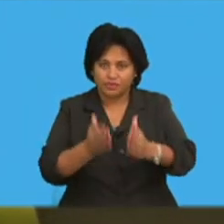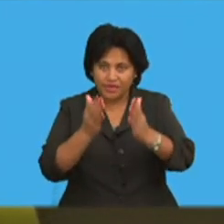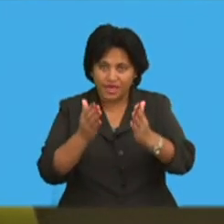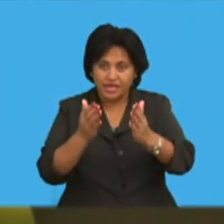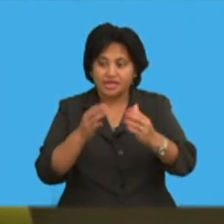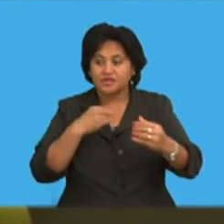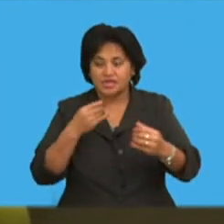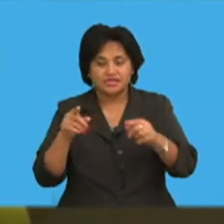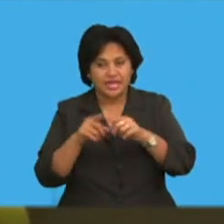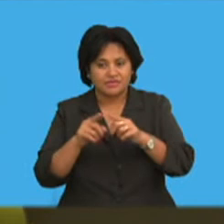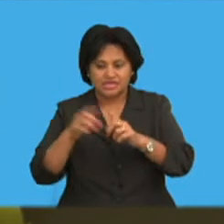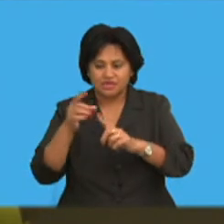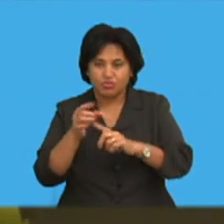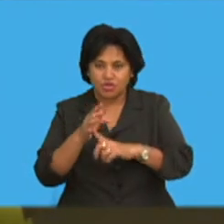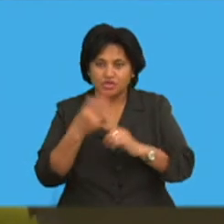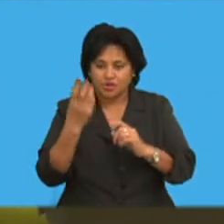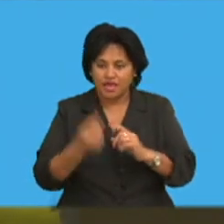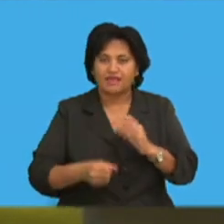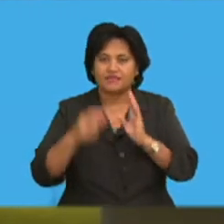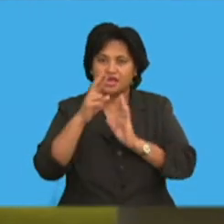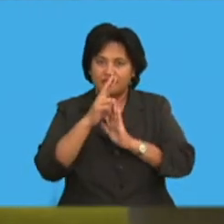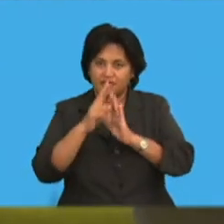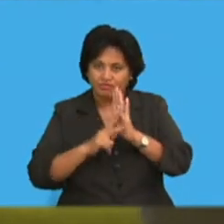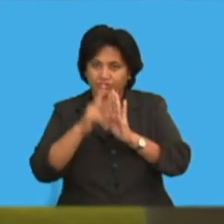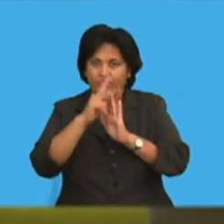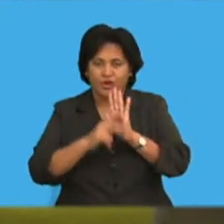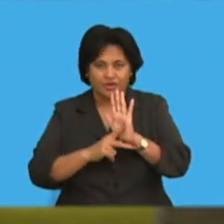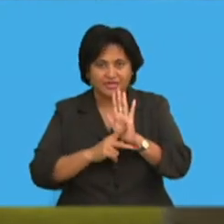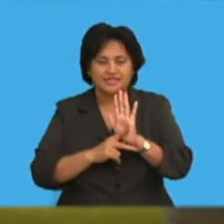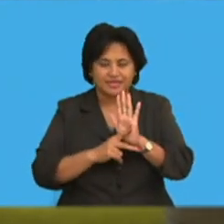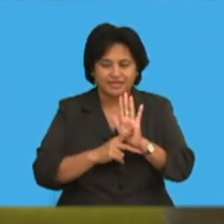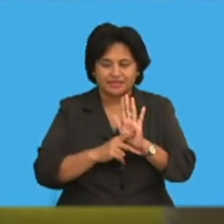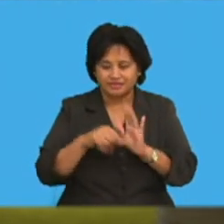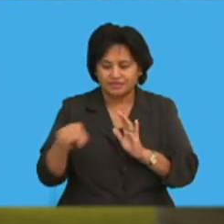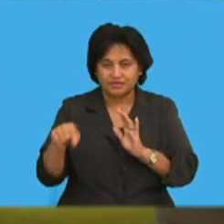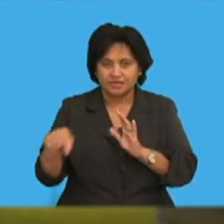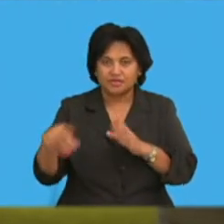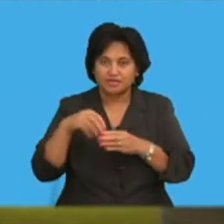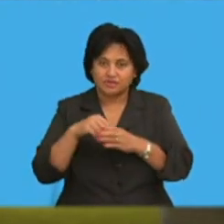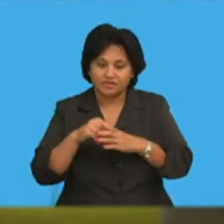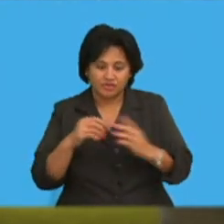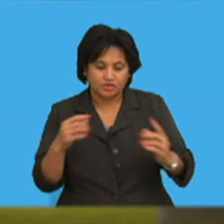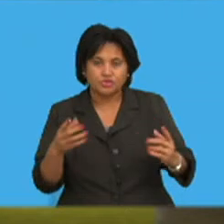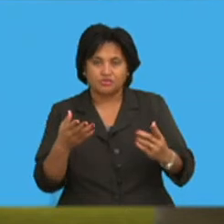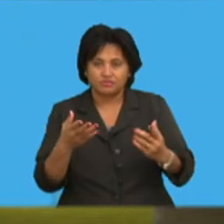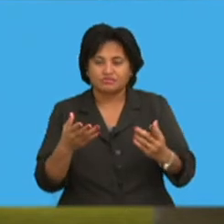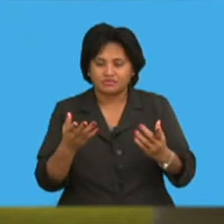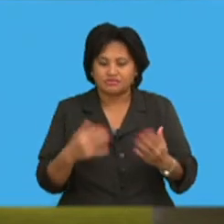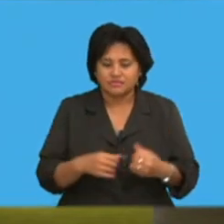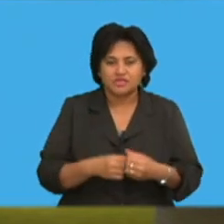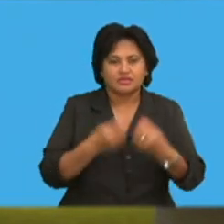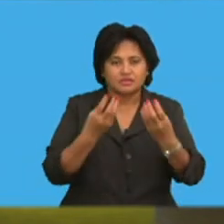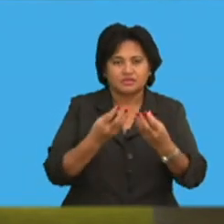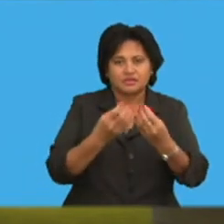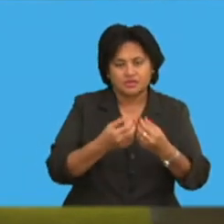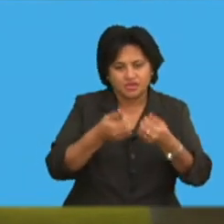policy and the regulatory framework are continuously reviewed and revised to actually meet the market demands. Madam